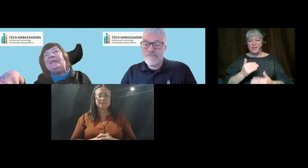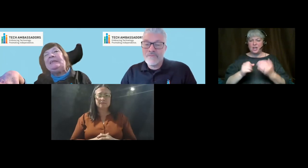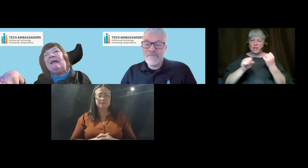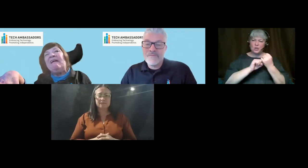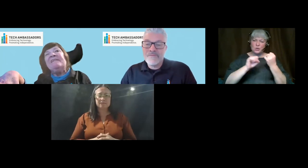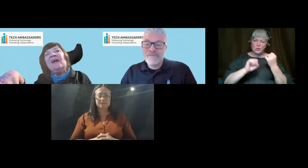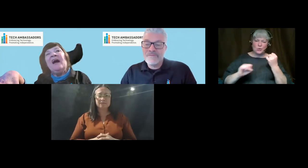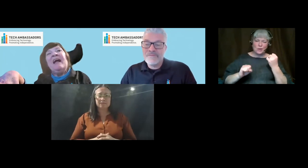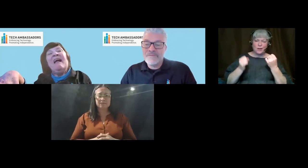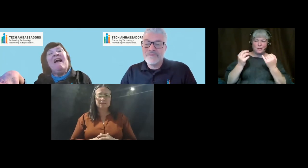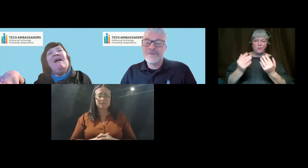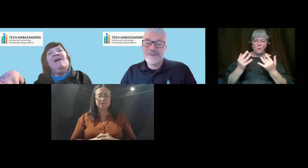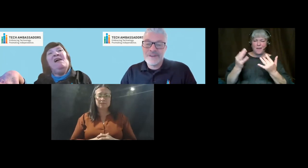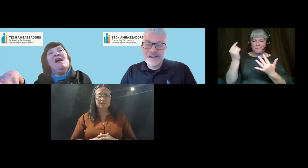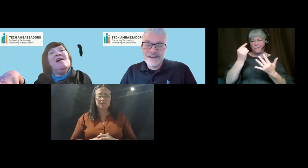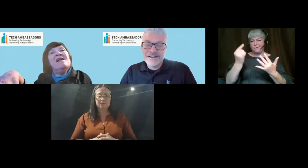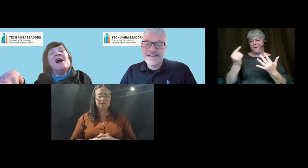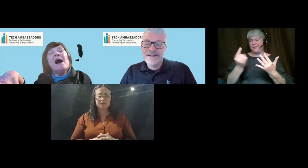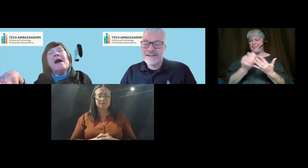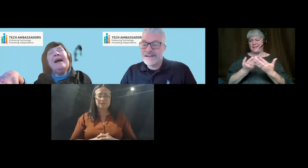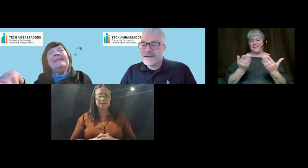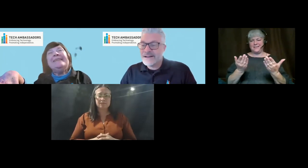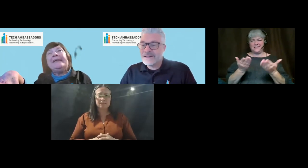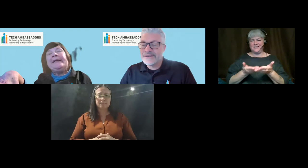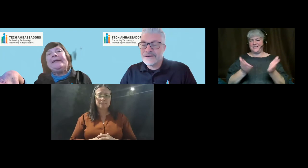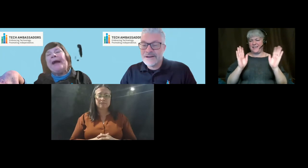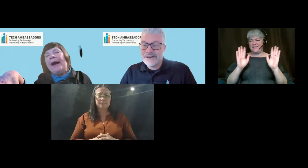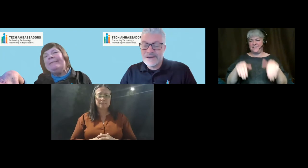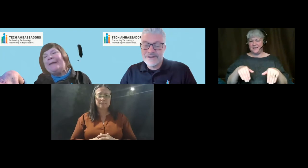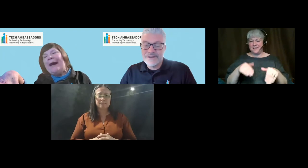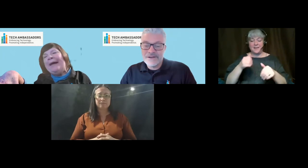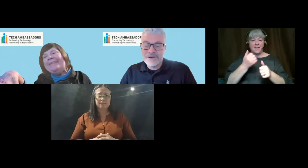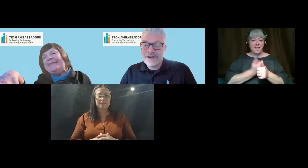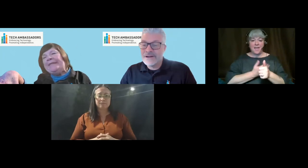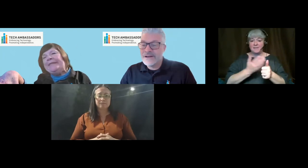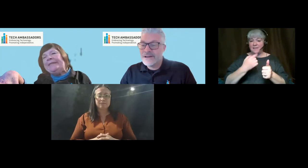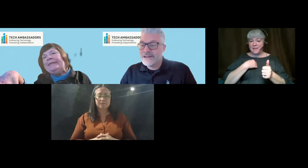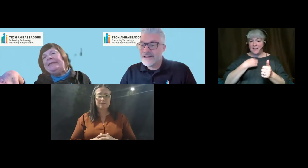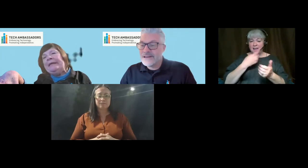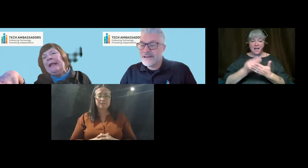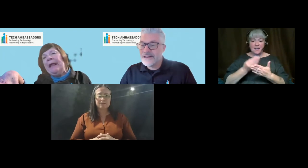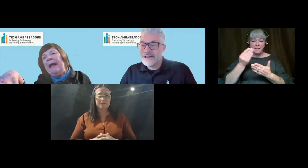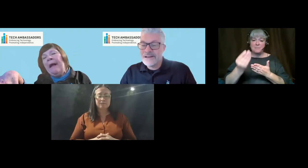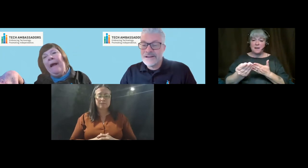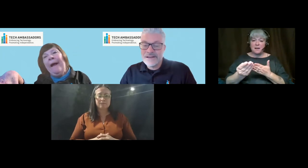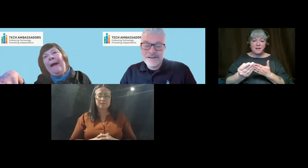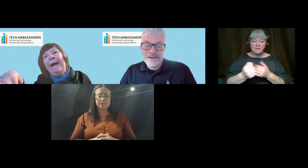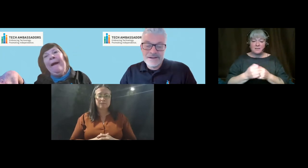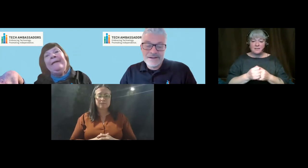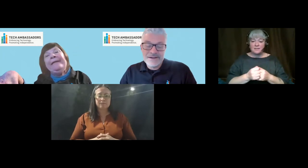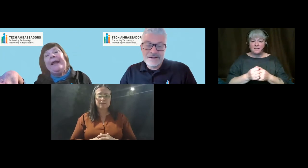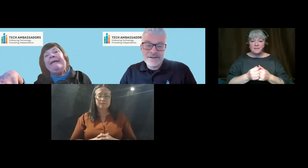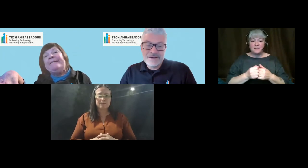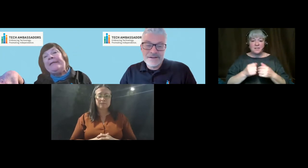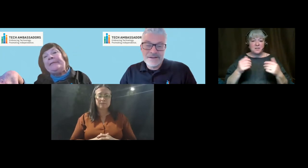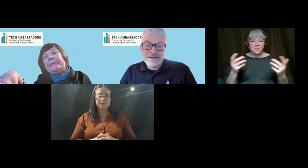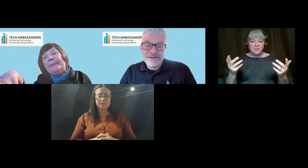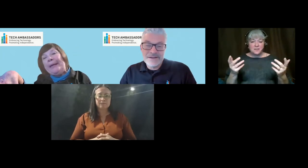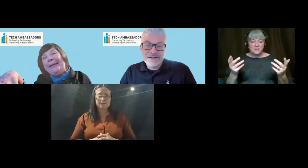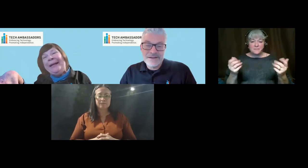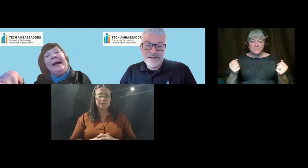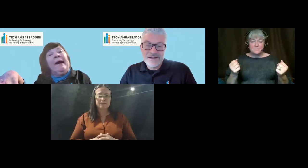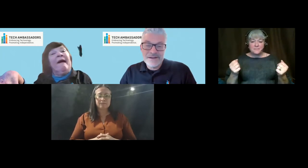that stuff. And everything I bought wasn't that